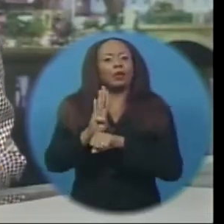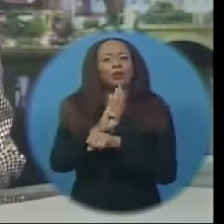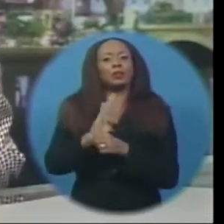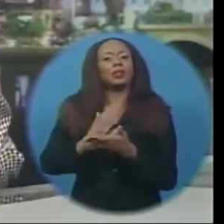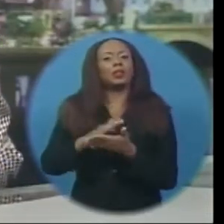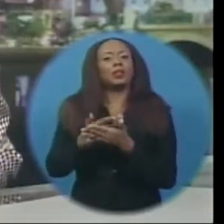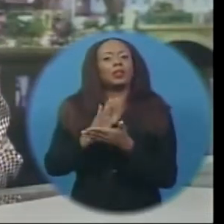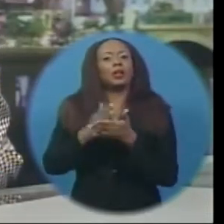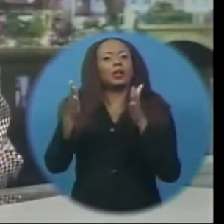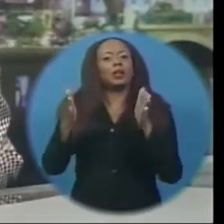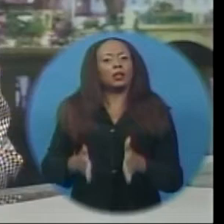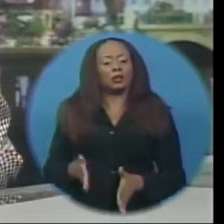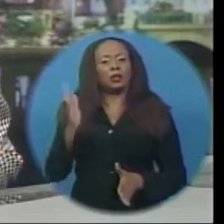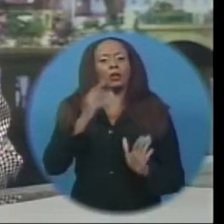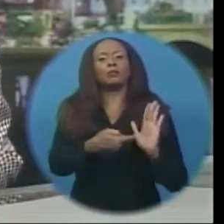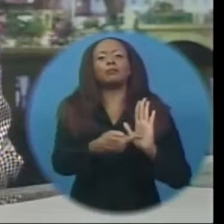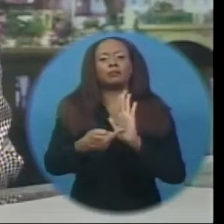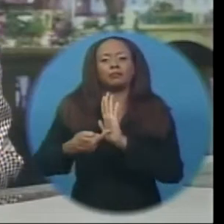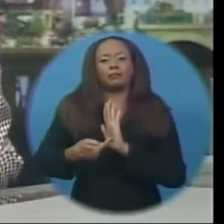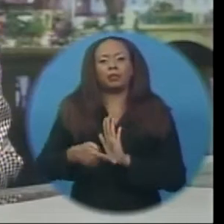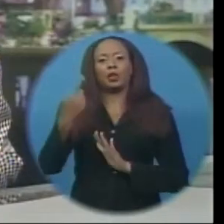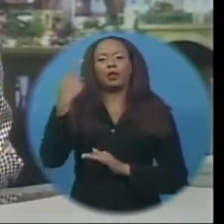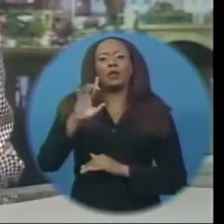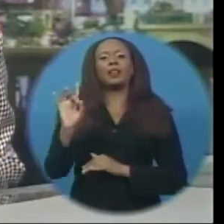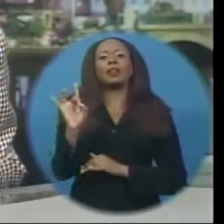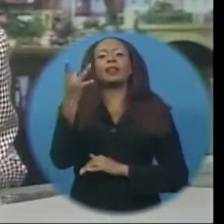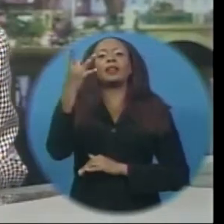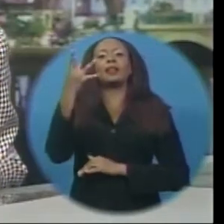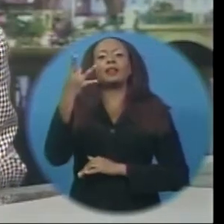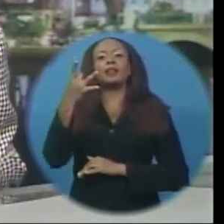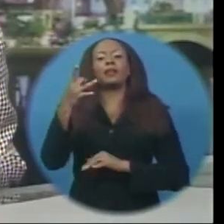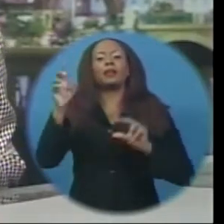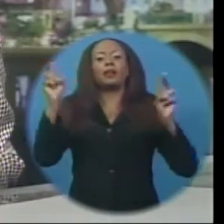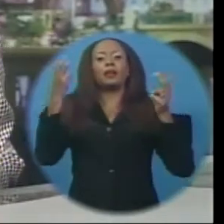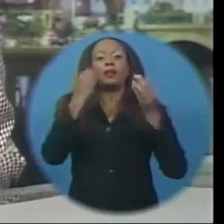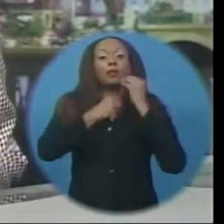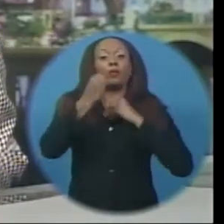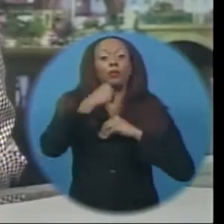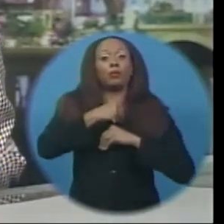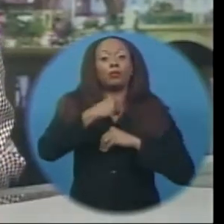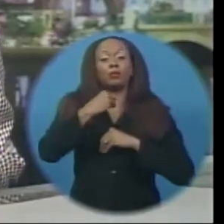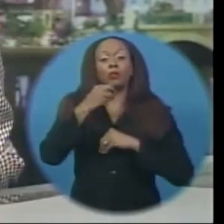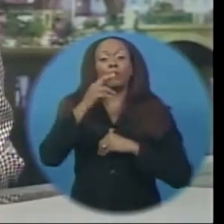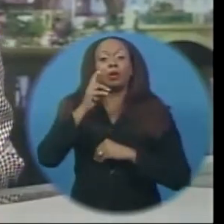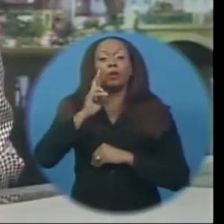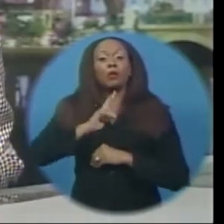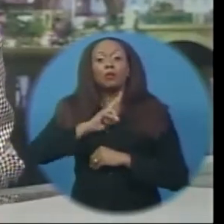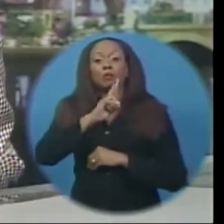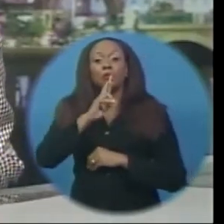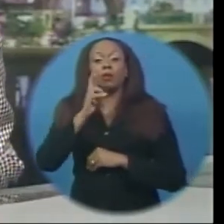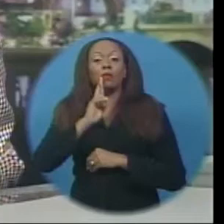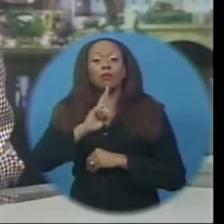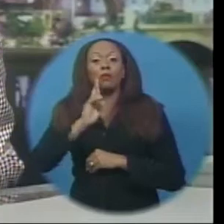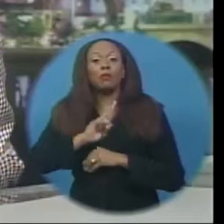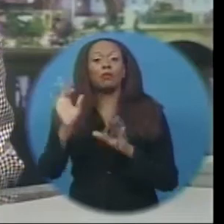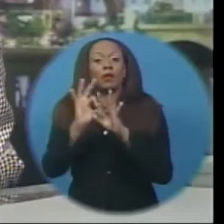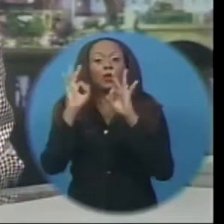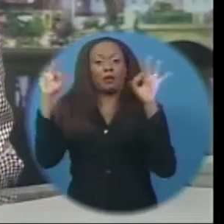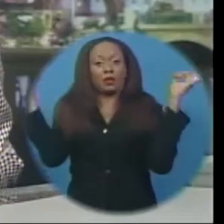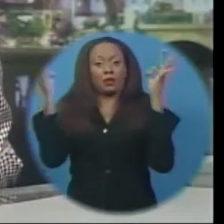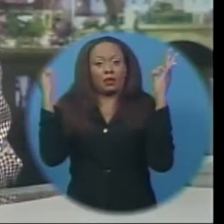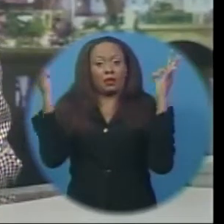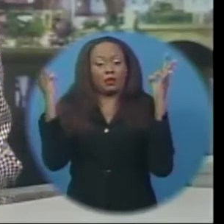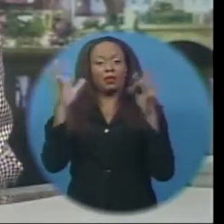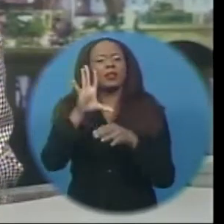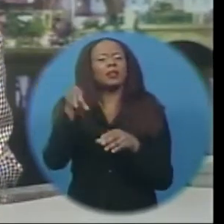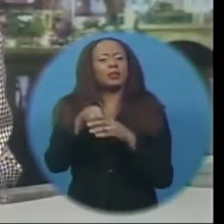at the forefront when the 8th Food and Rum Festival comes off in November. They include members of the winning national team in